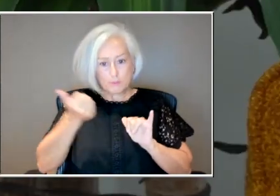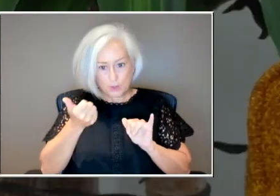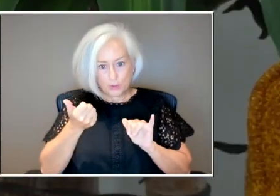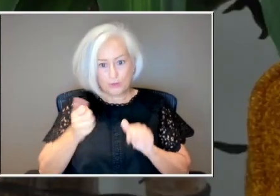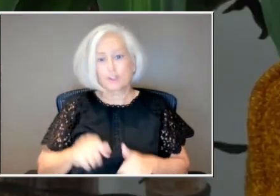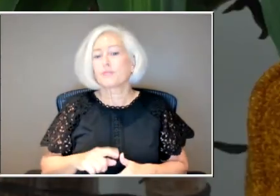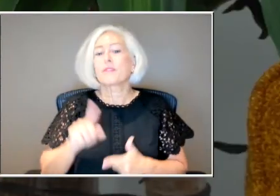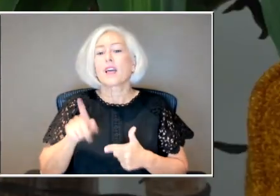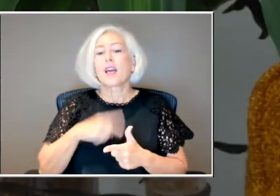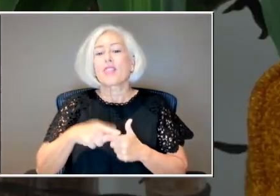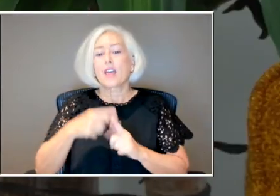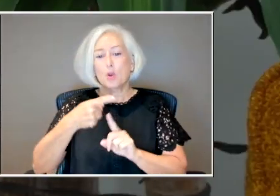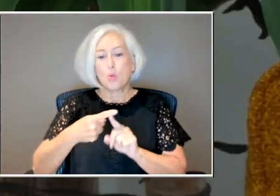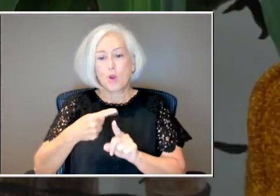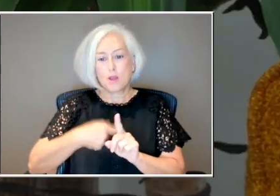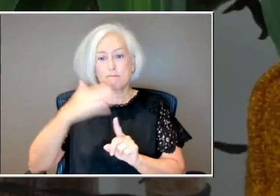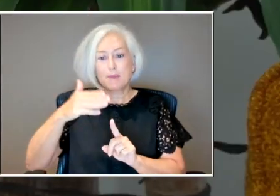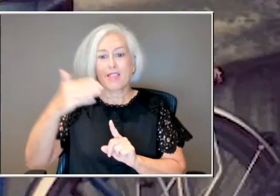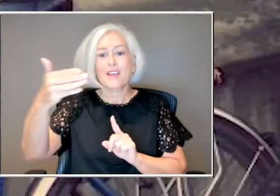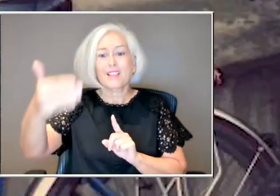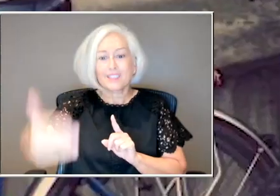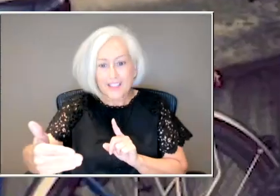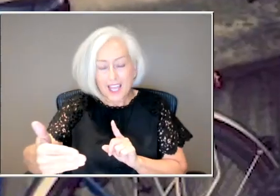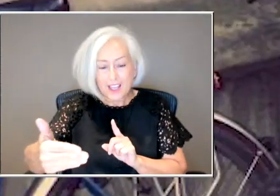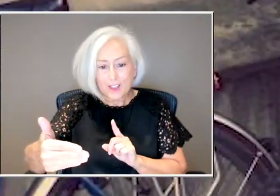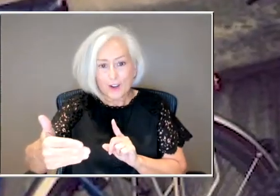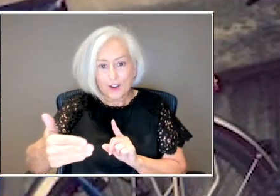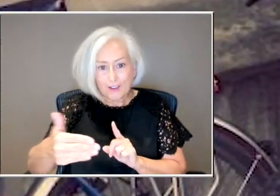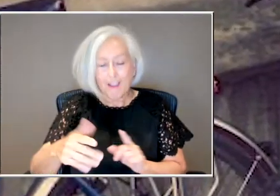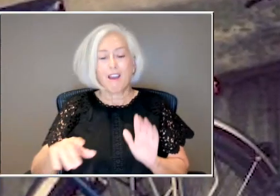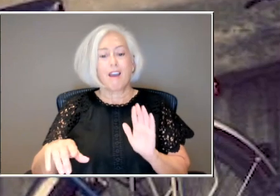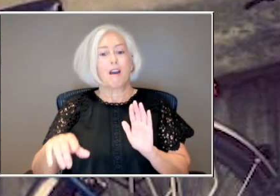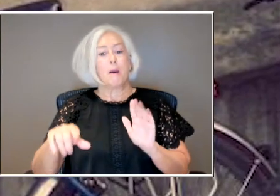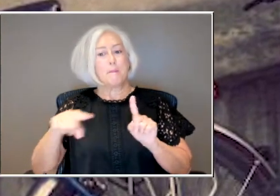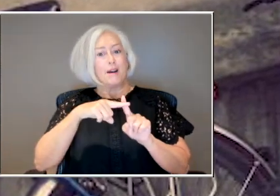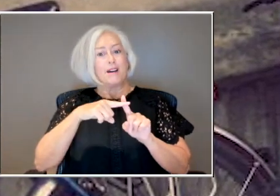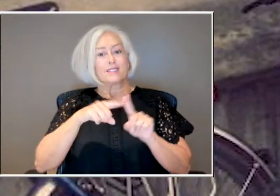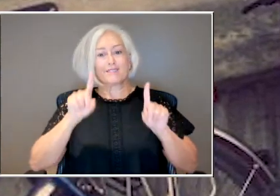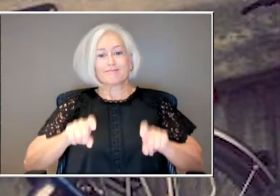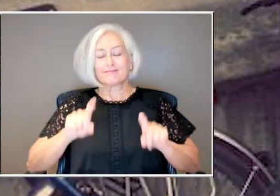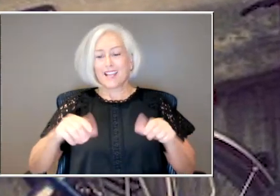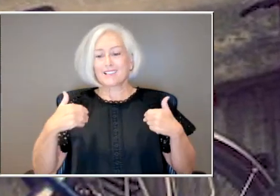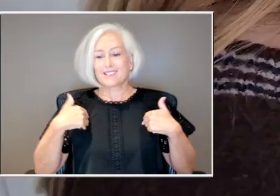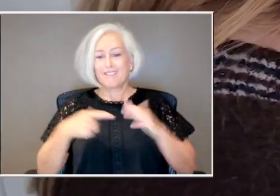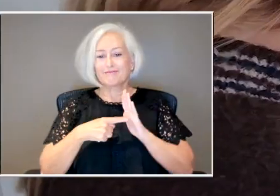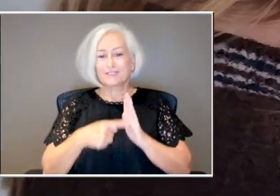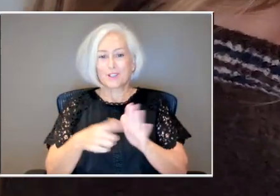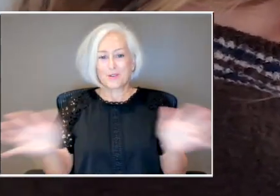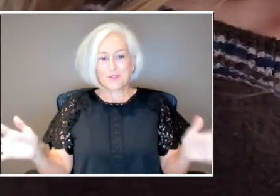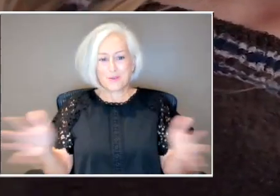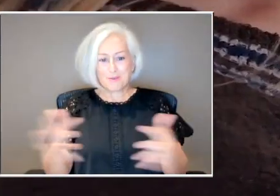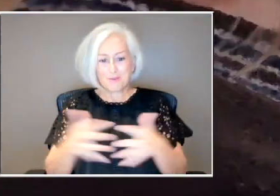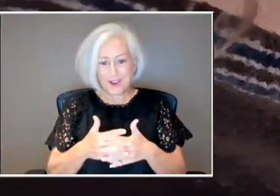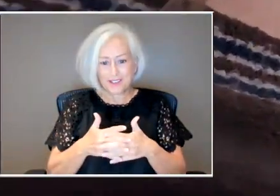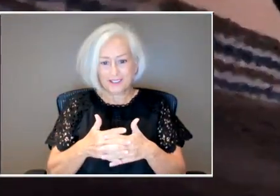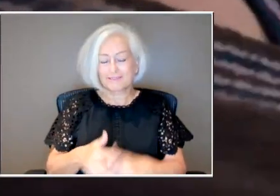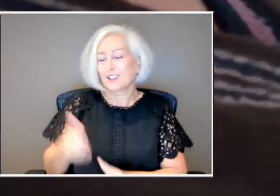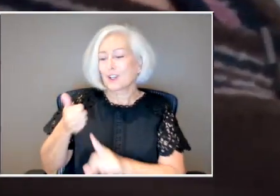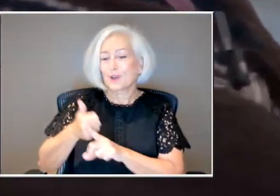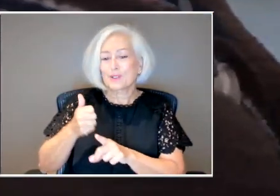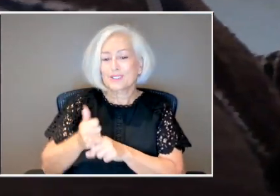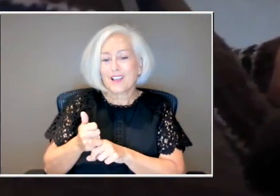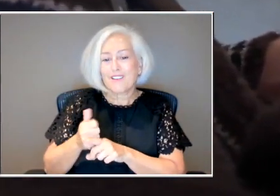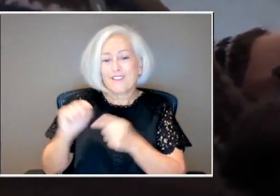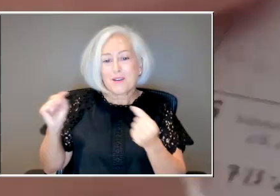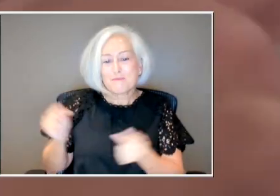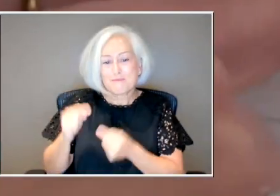negative, and it was not. It was positive. Abby went from years of pain and struggles This is the day that we found out we